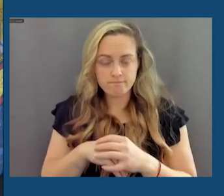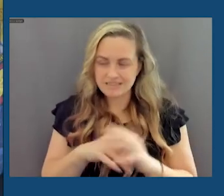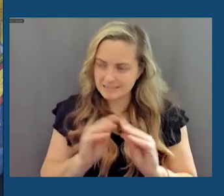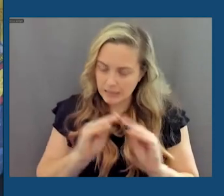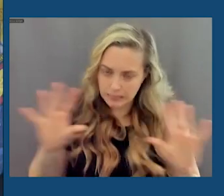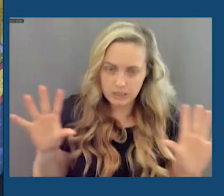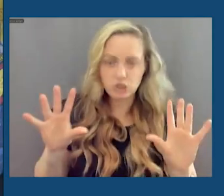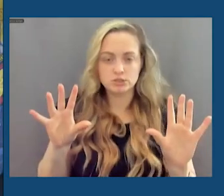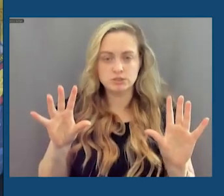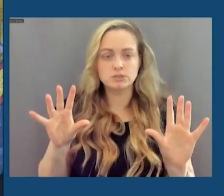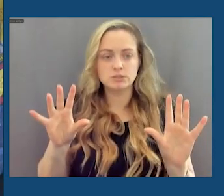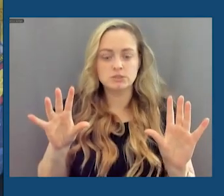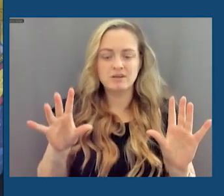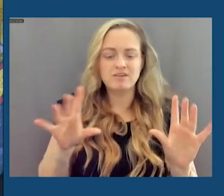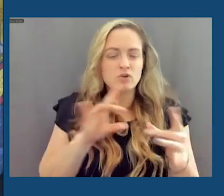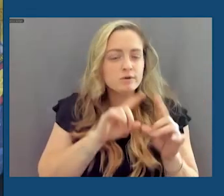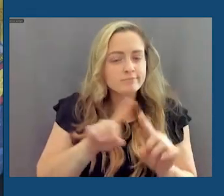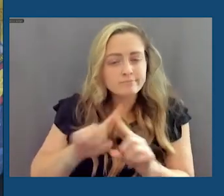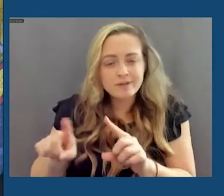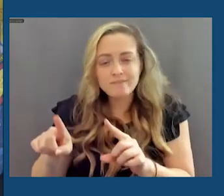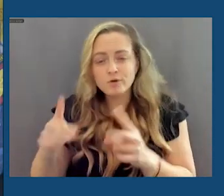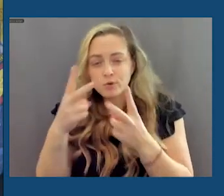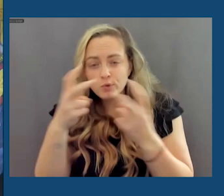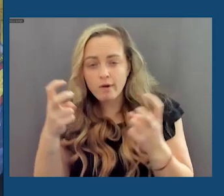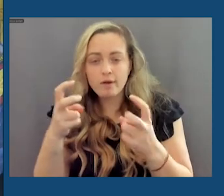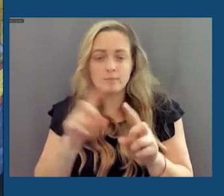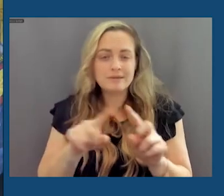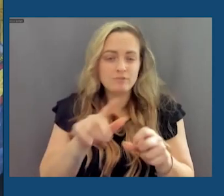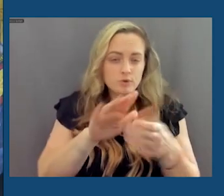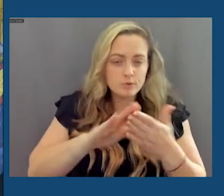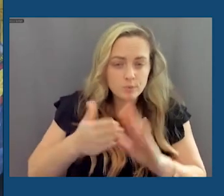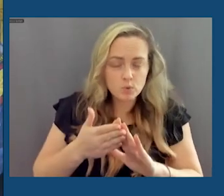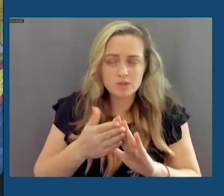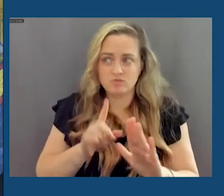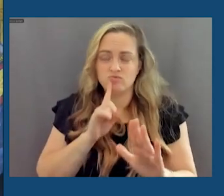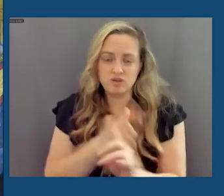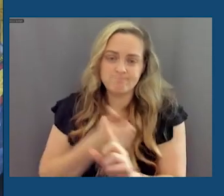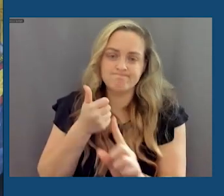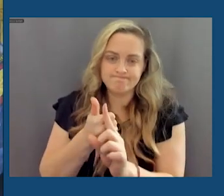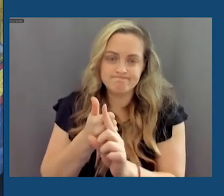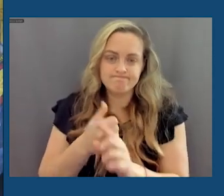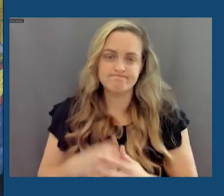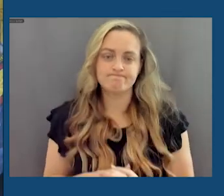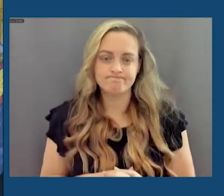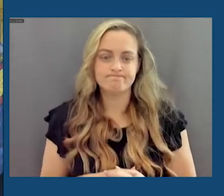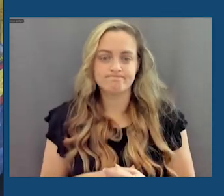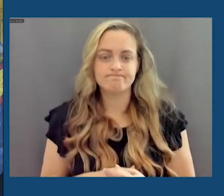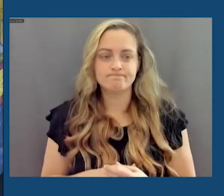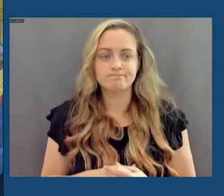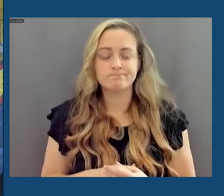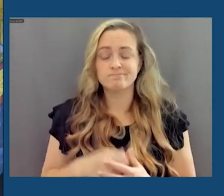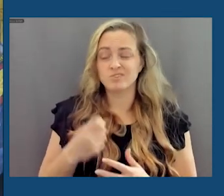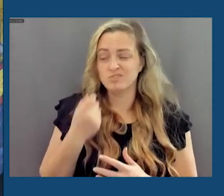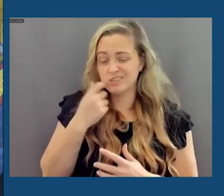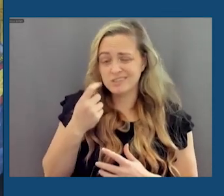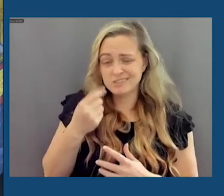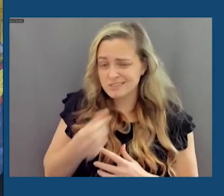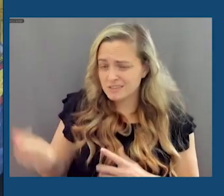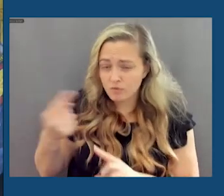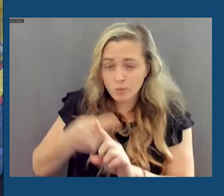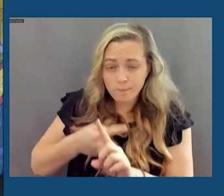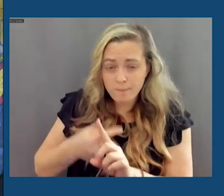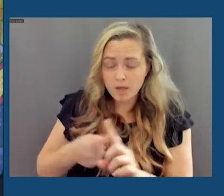crimes on local communities is real and significant. Over the past several months, our industry has hosted meetings with countless